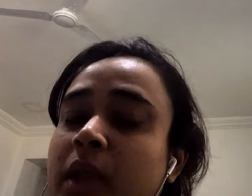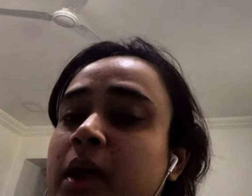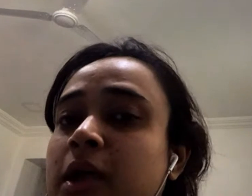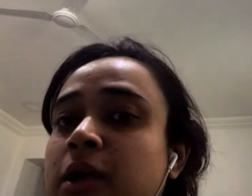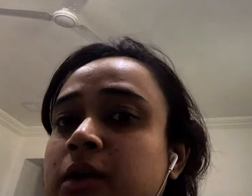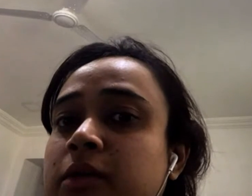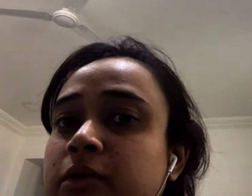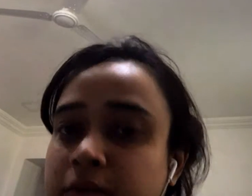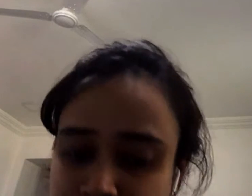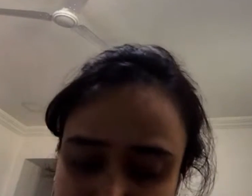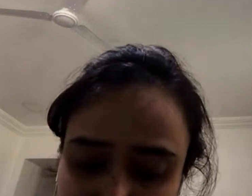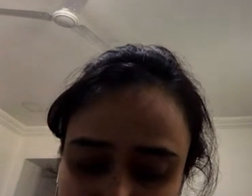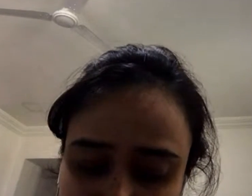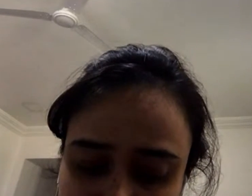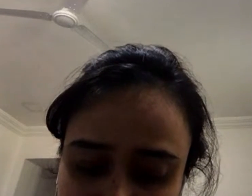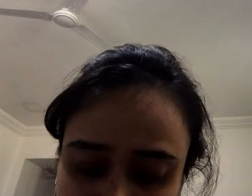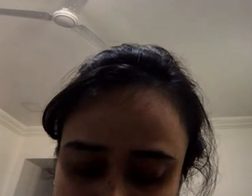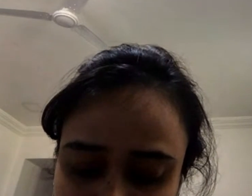today.